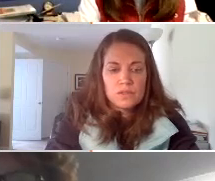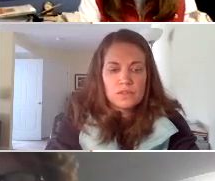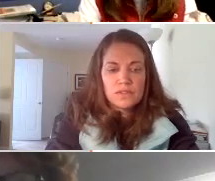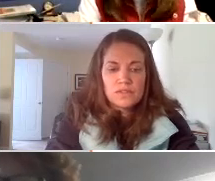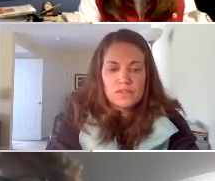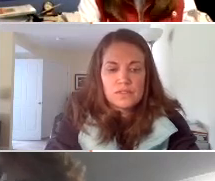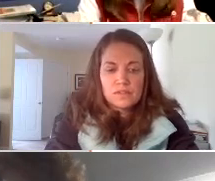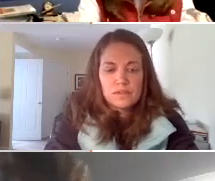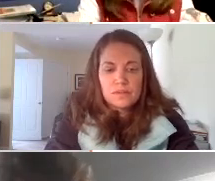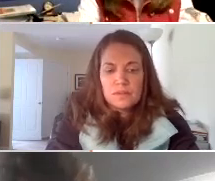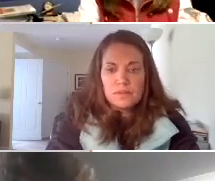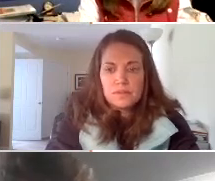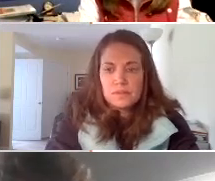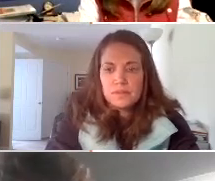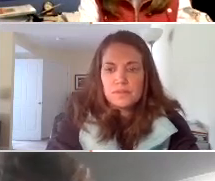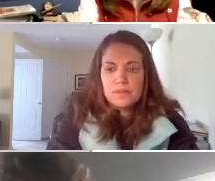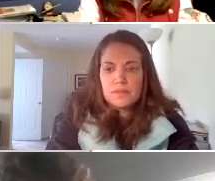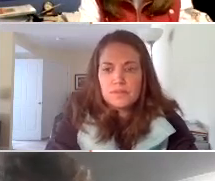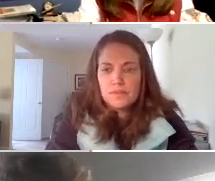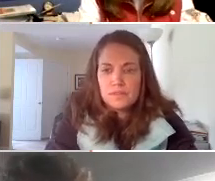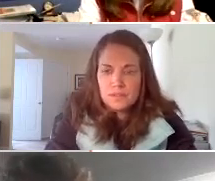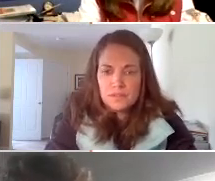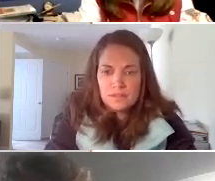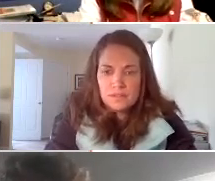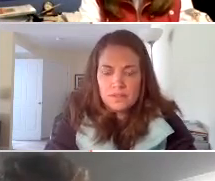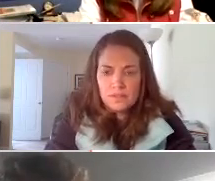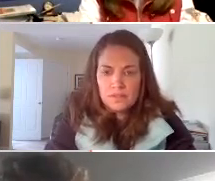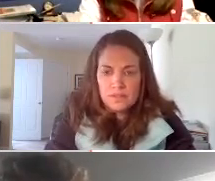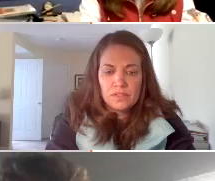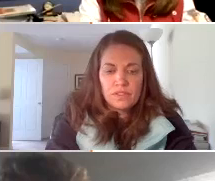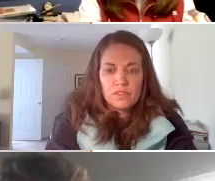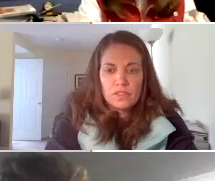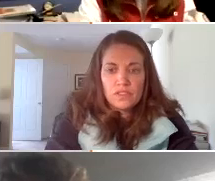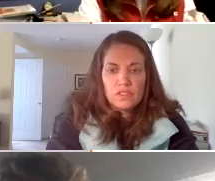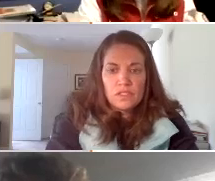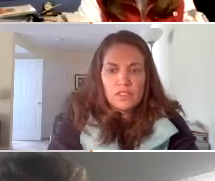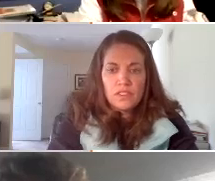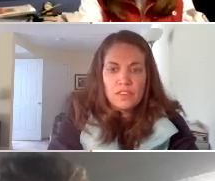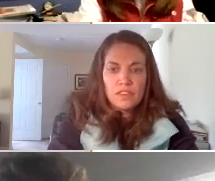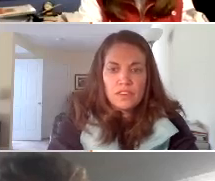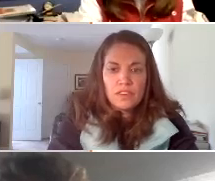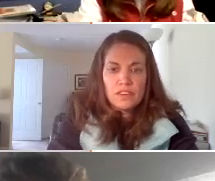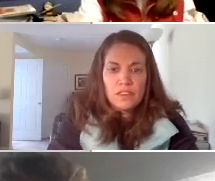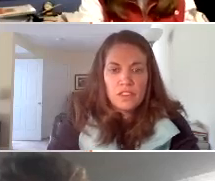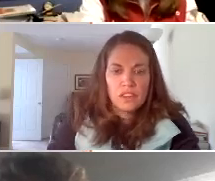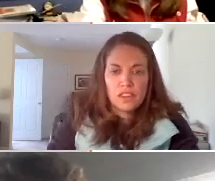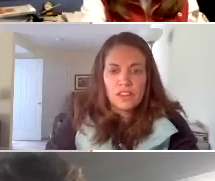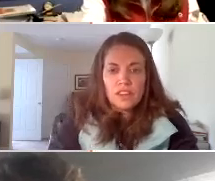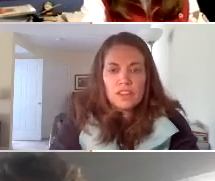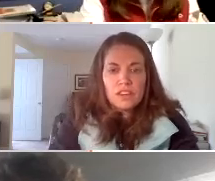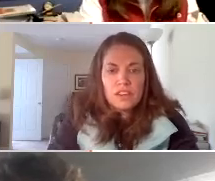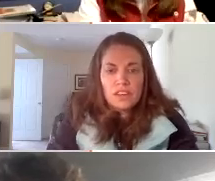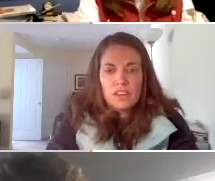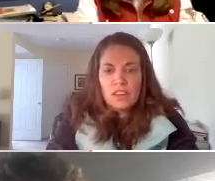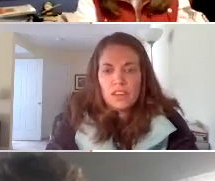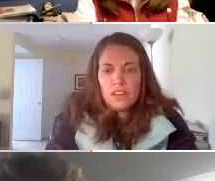or impacted if the student has an ocular visual impairment. And so we have to be really mindful when we're thinking about